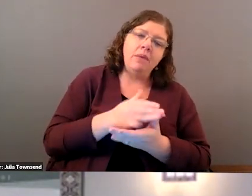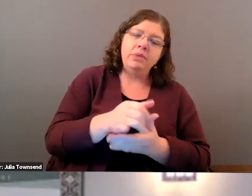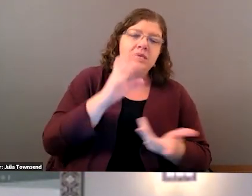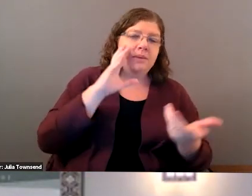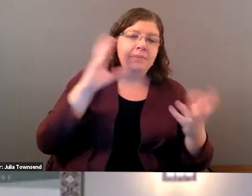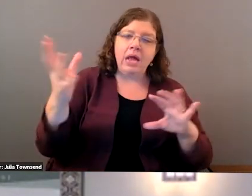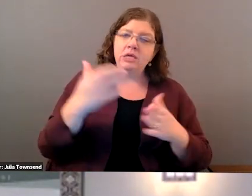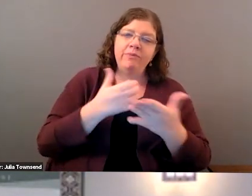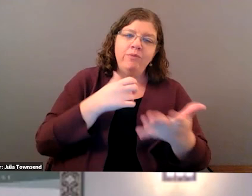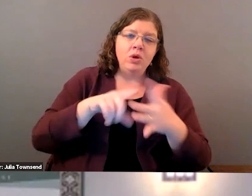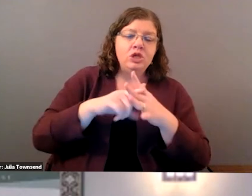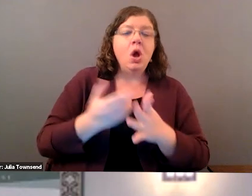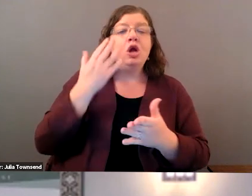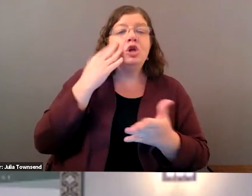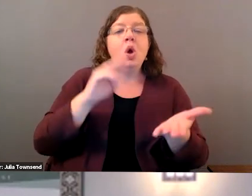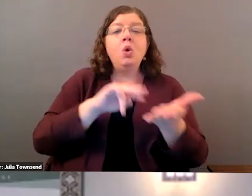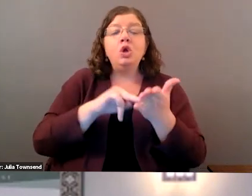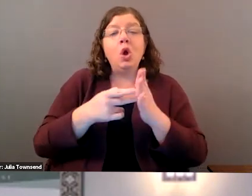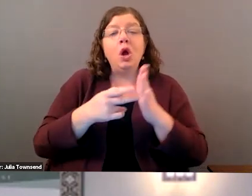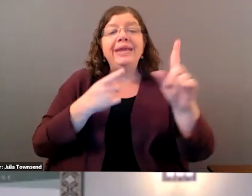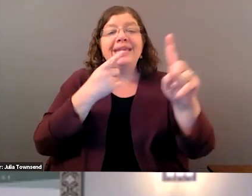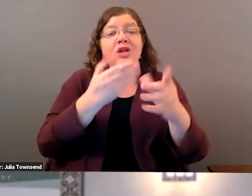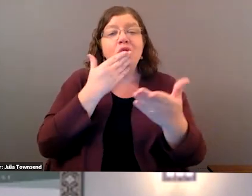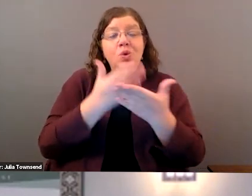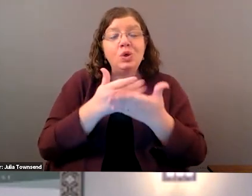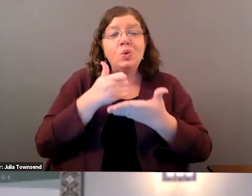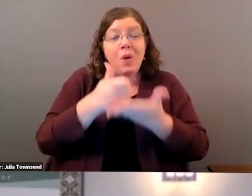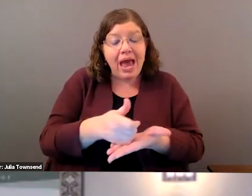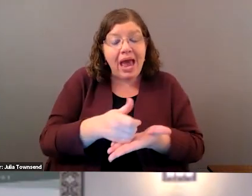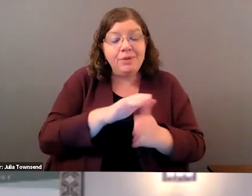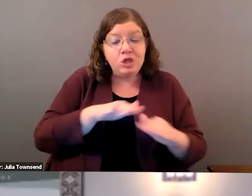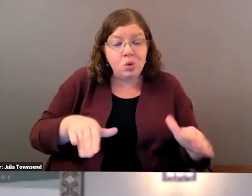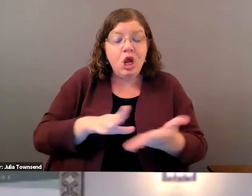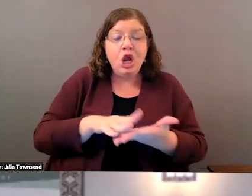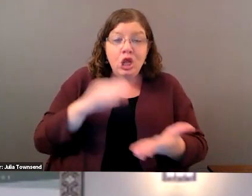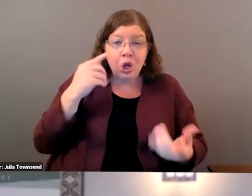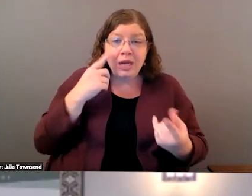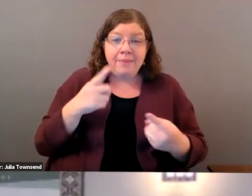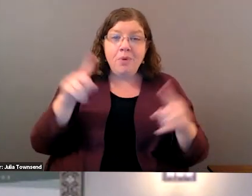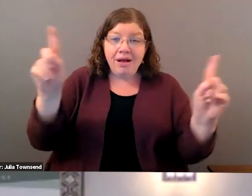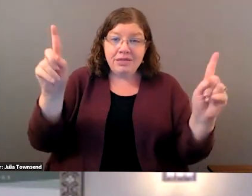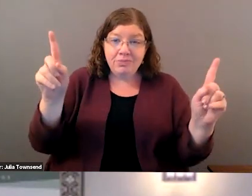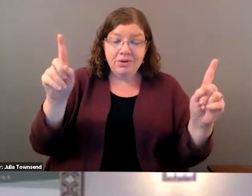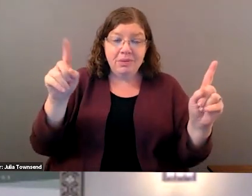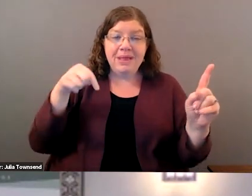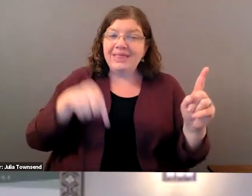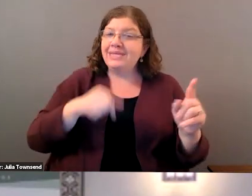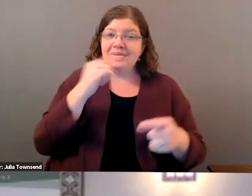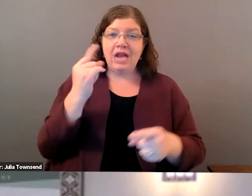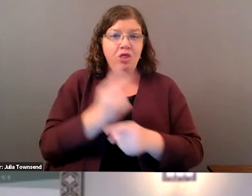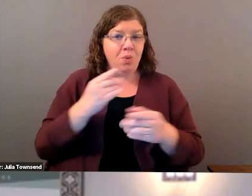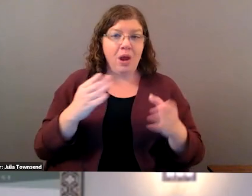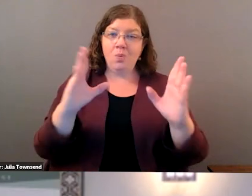I know your intentions are good to help children learn and prosper, but this is not the way. Keep McKinley and all